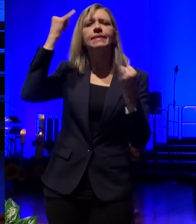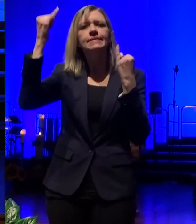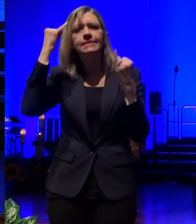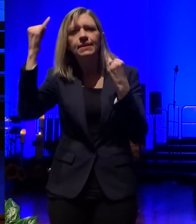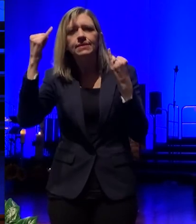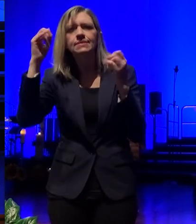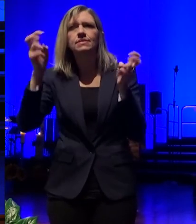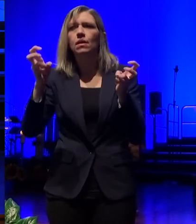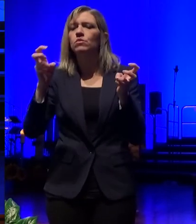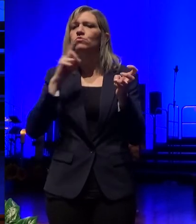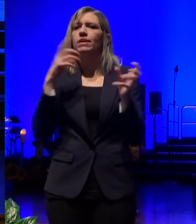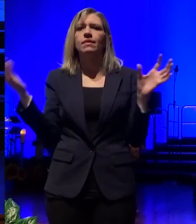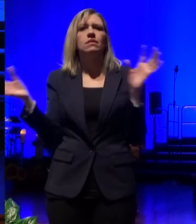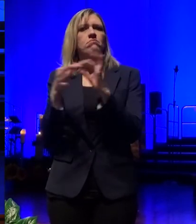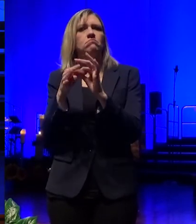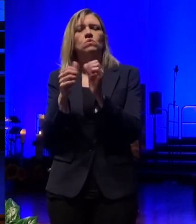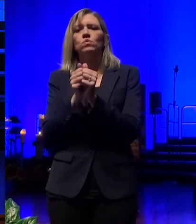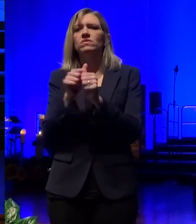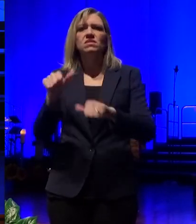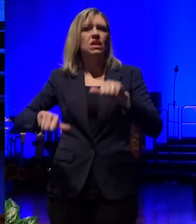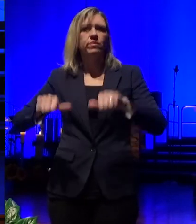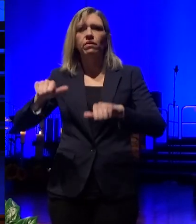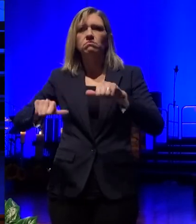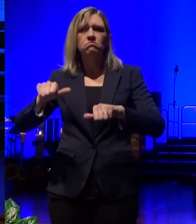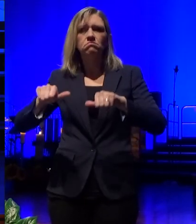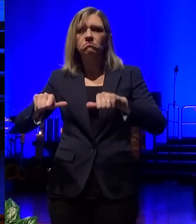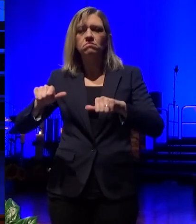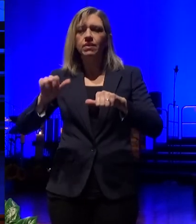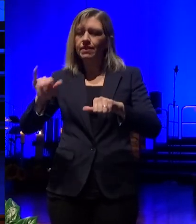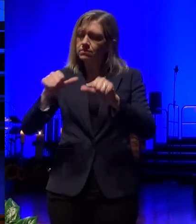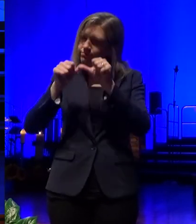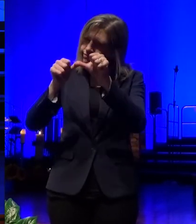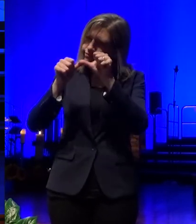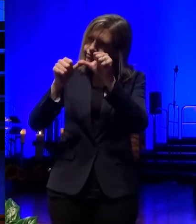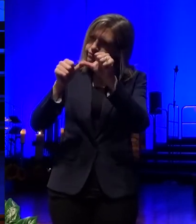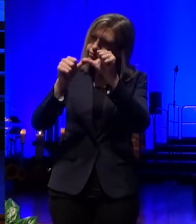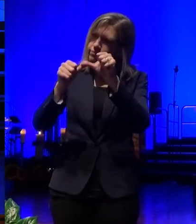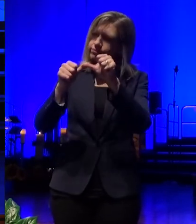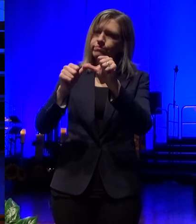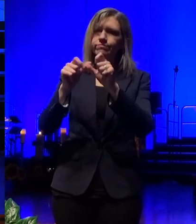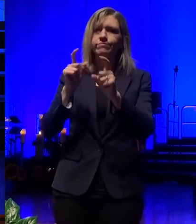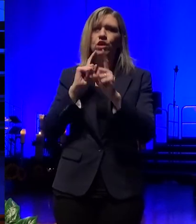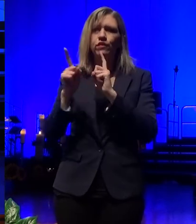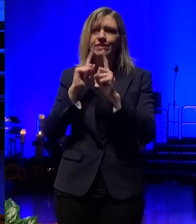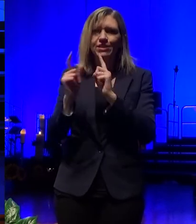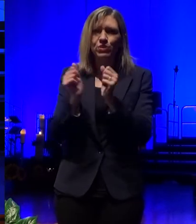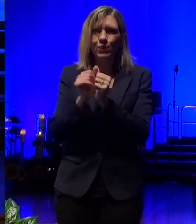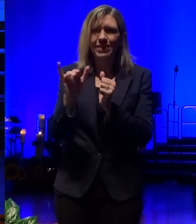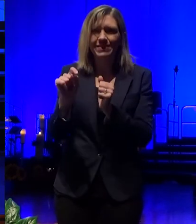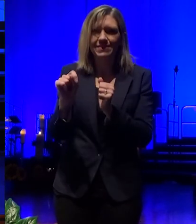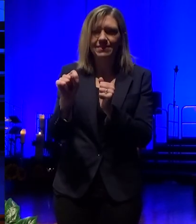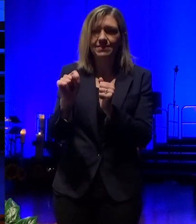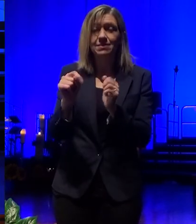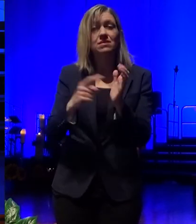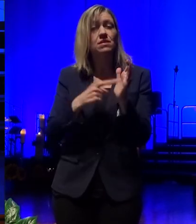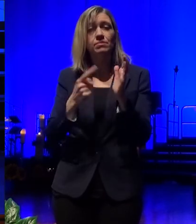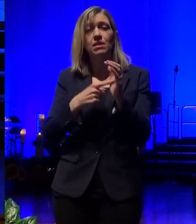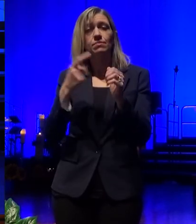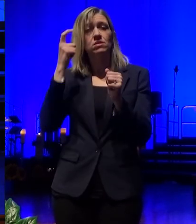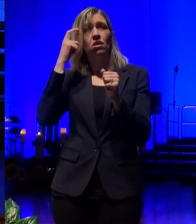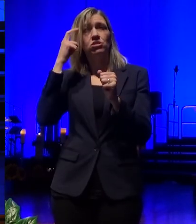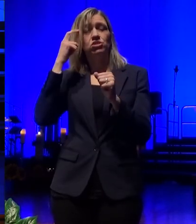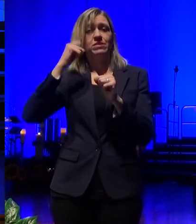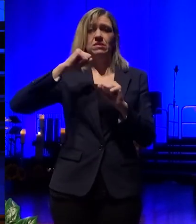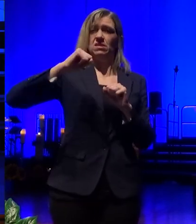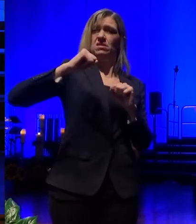hand in hand with doubt, in a never-ending conversation with it, and sometimes in conscious